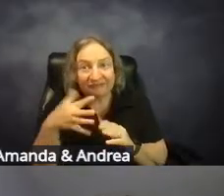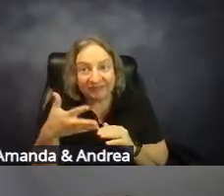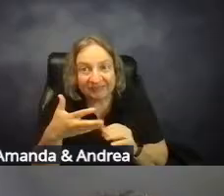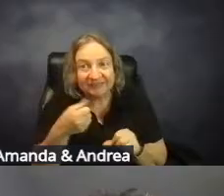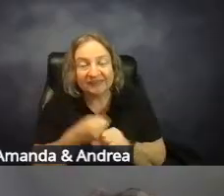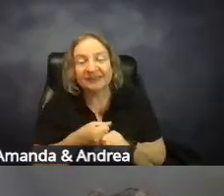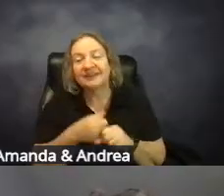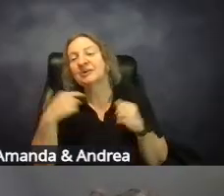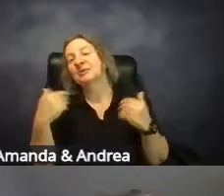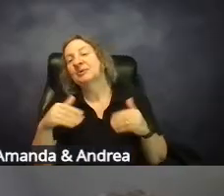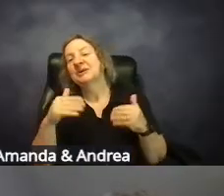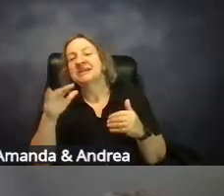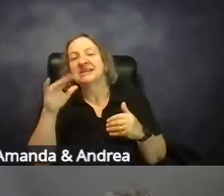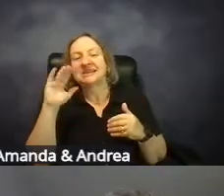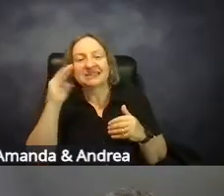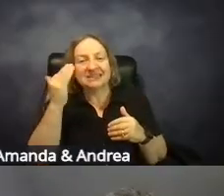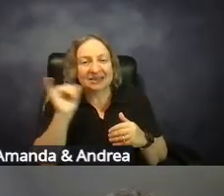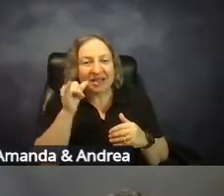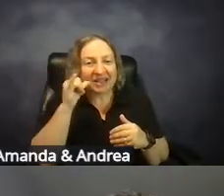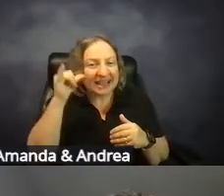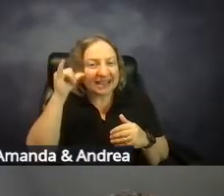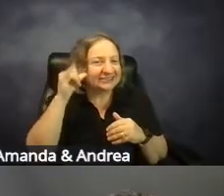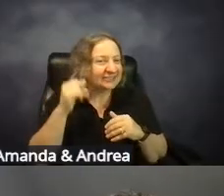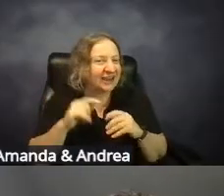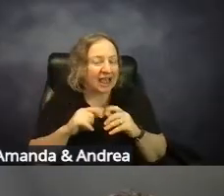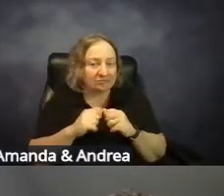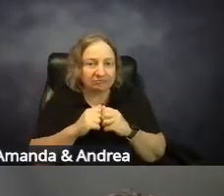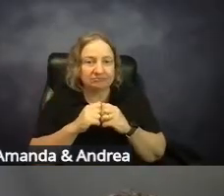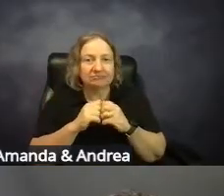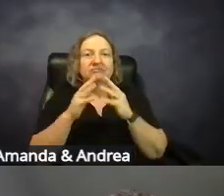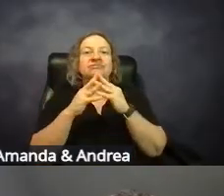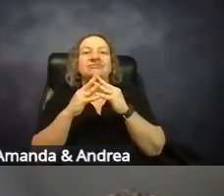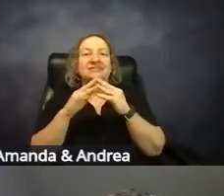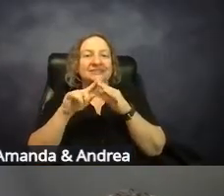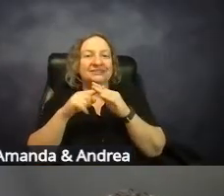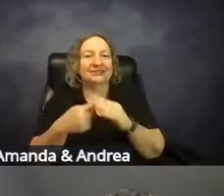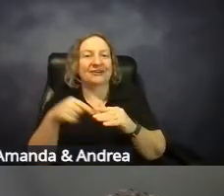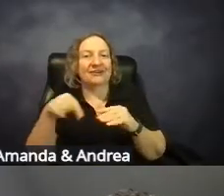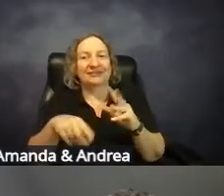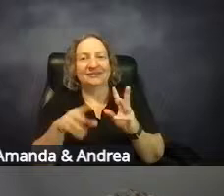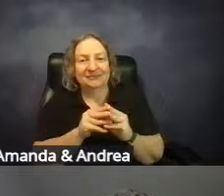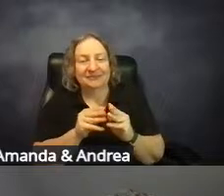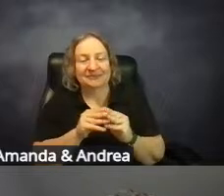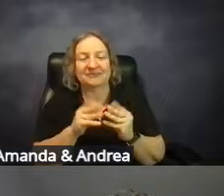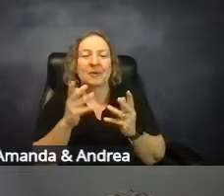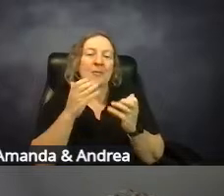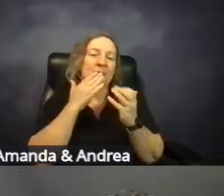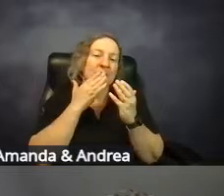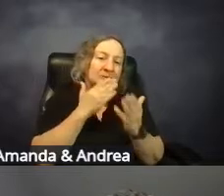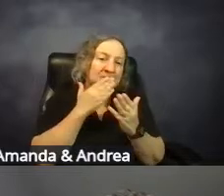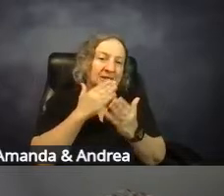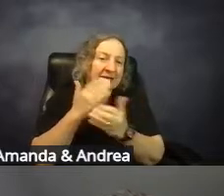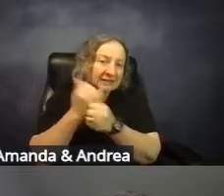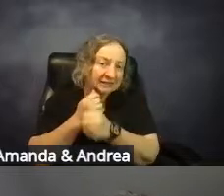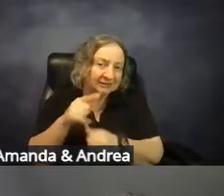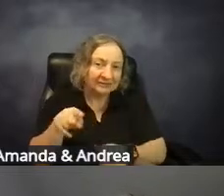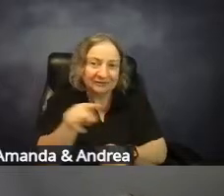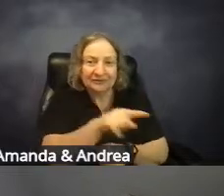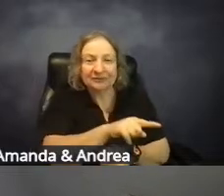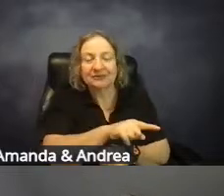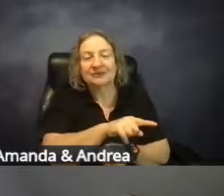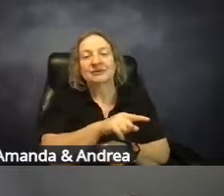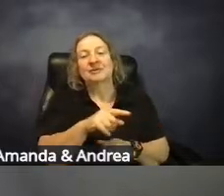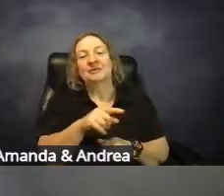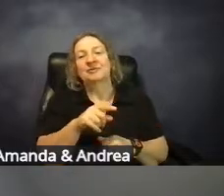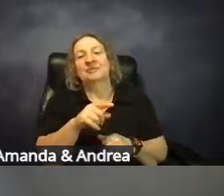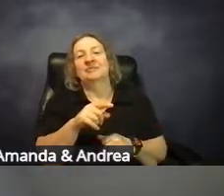like yesterday that we all started. But I would like to just thank each and every one of you from